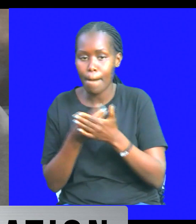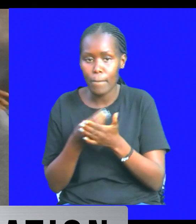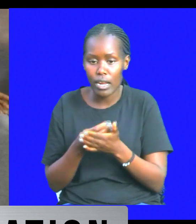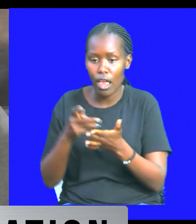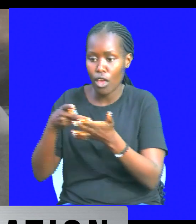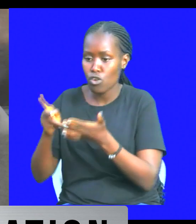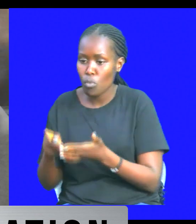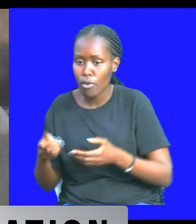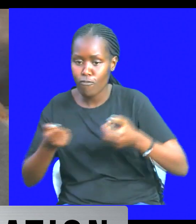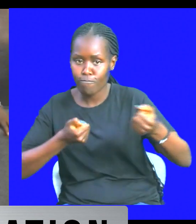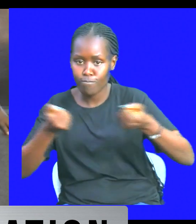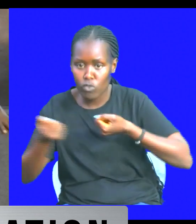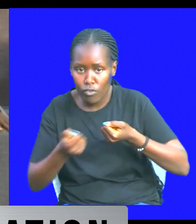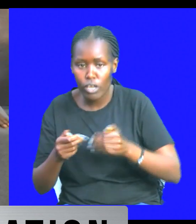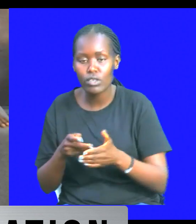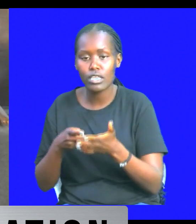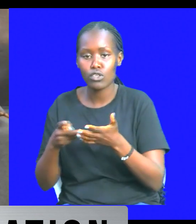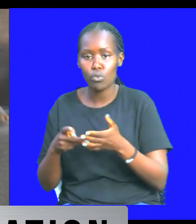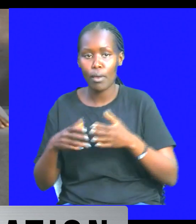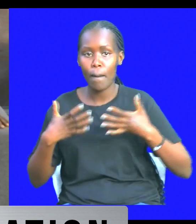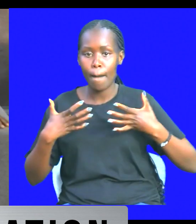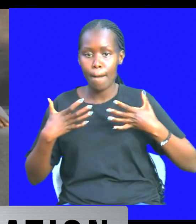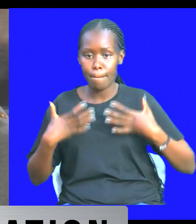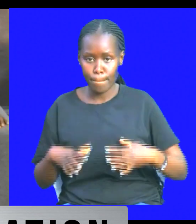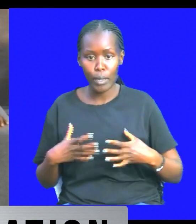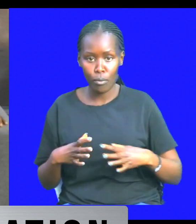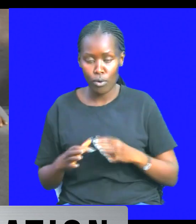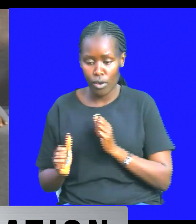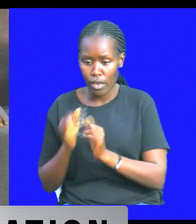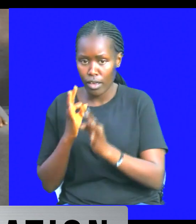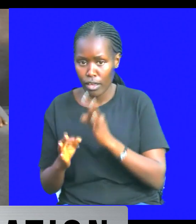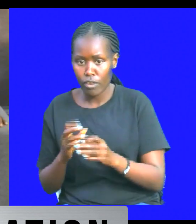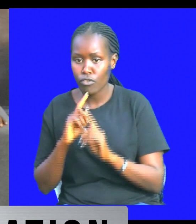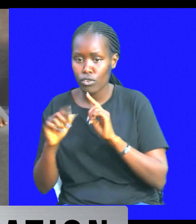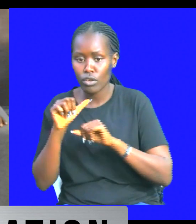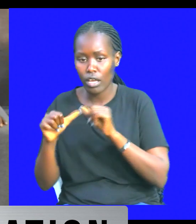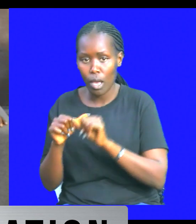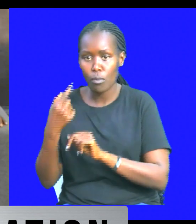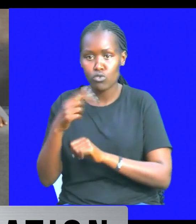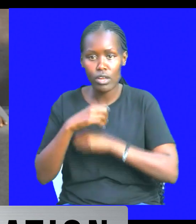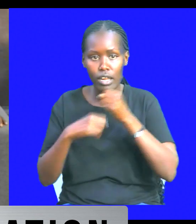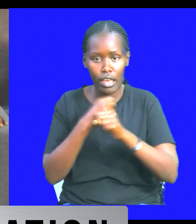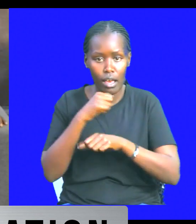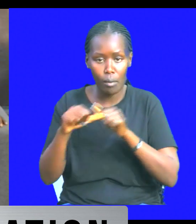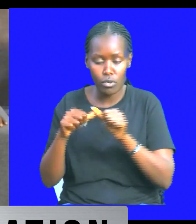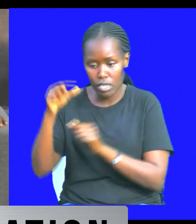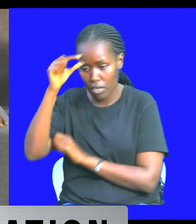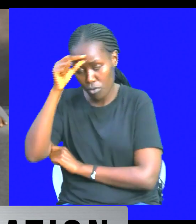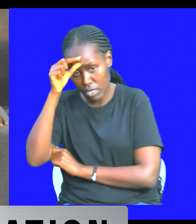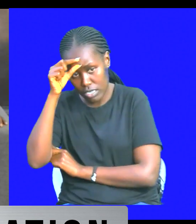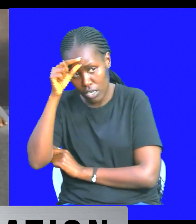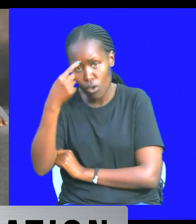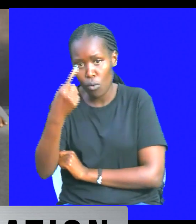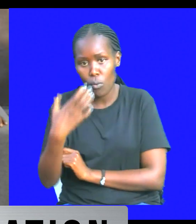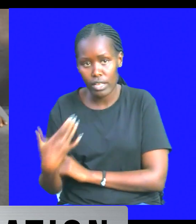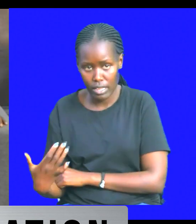for vehicles and what have you. So Jonah, if we are talking about 1 year of this government, one of the things that I would critique